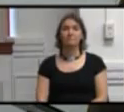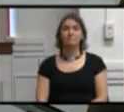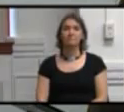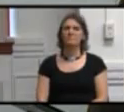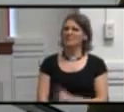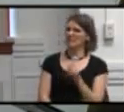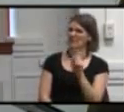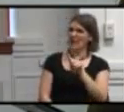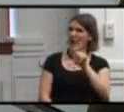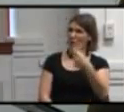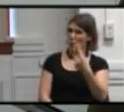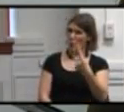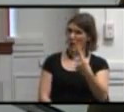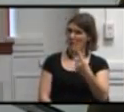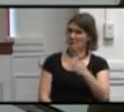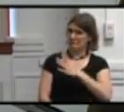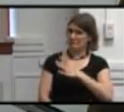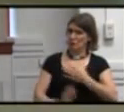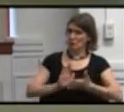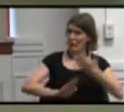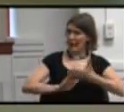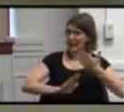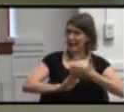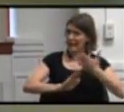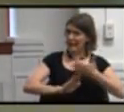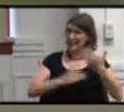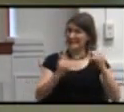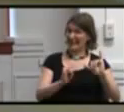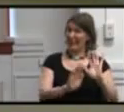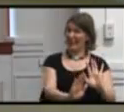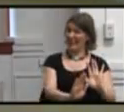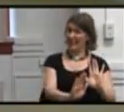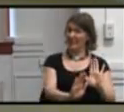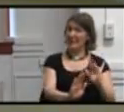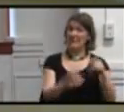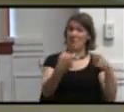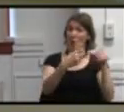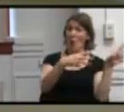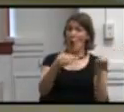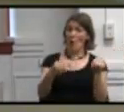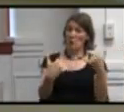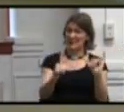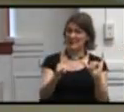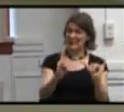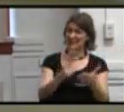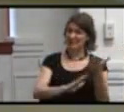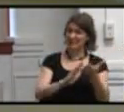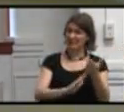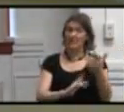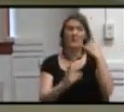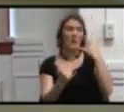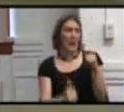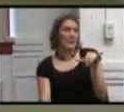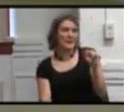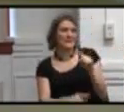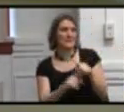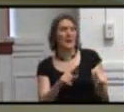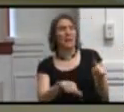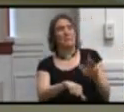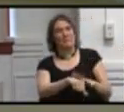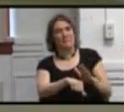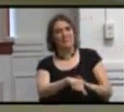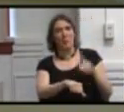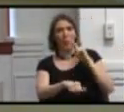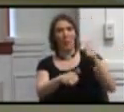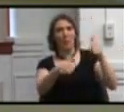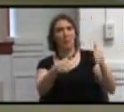So the other one is running at this, I mean, it is still, if the power went out, it would still kick on? At this point in time, yes.